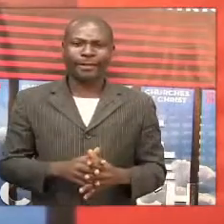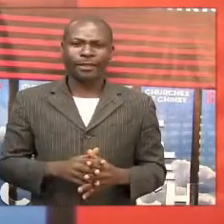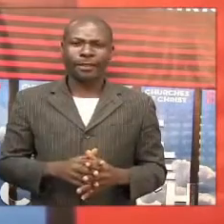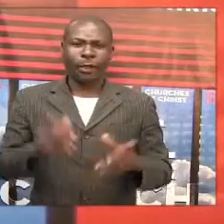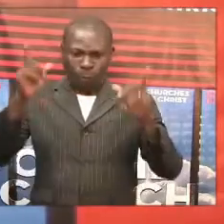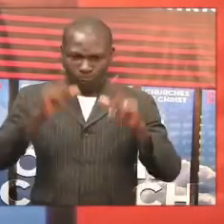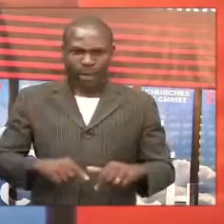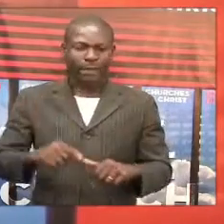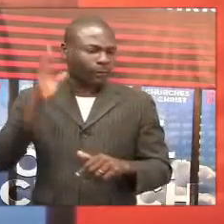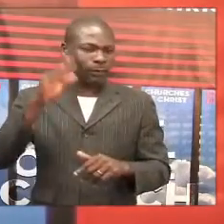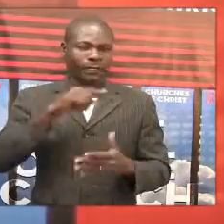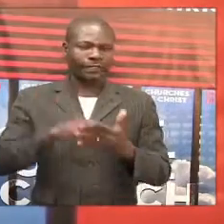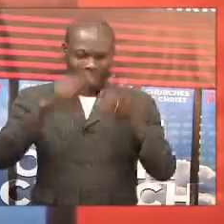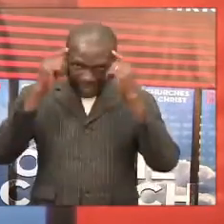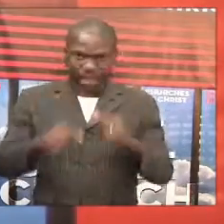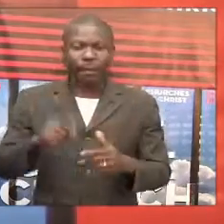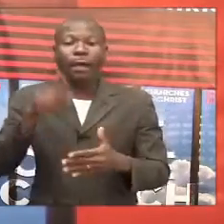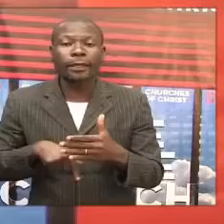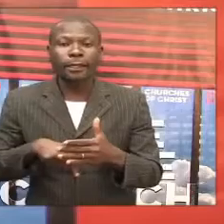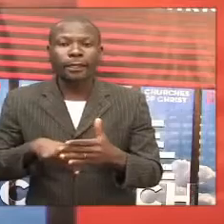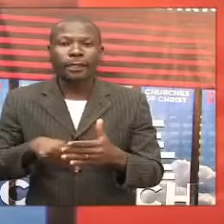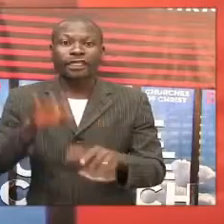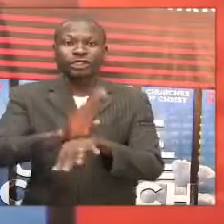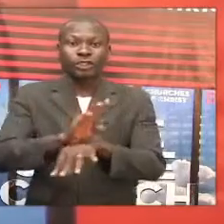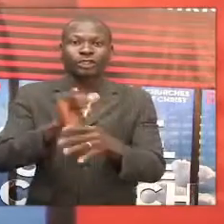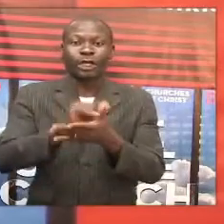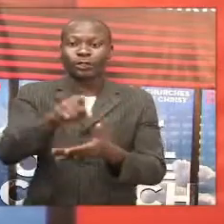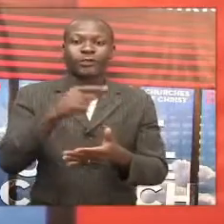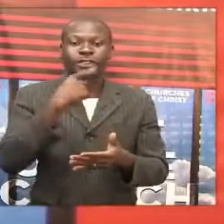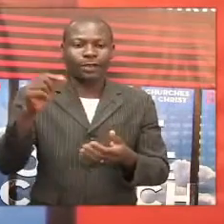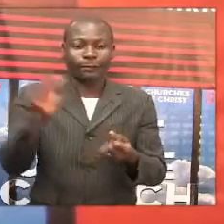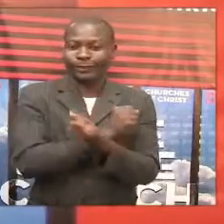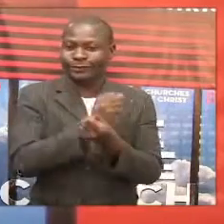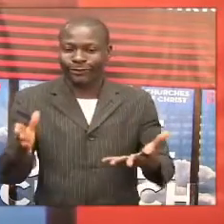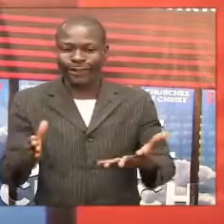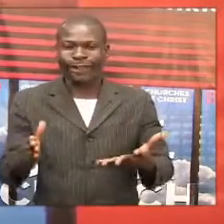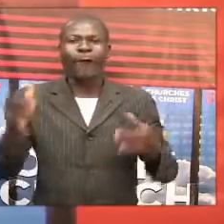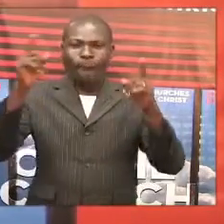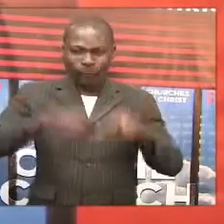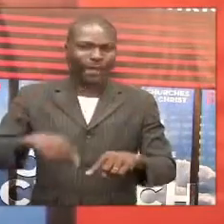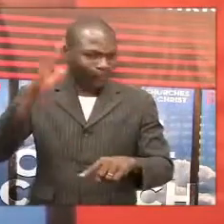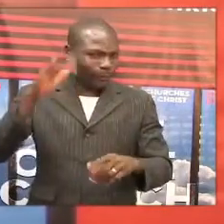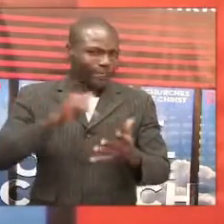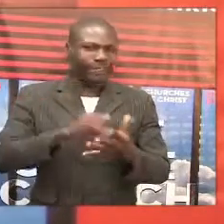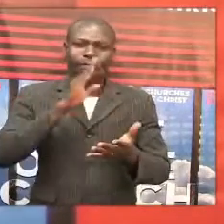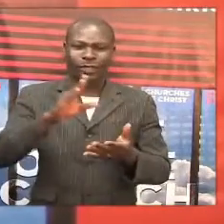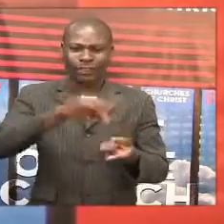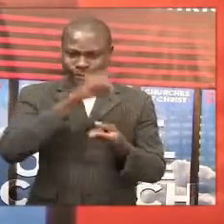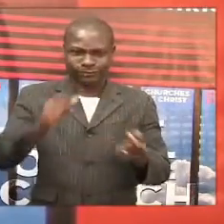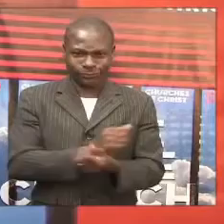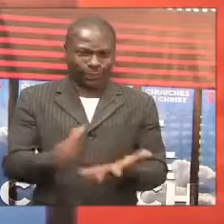way, ABC, Asambaya. A solid down one, a bay destroyed, no. The bay, and a sasamno,